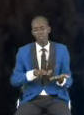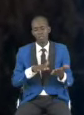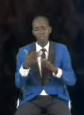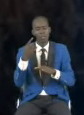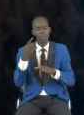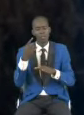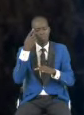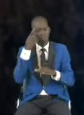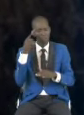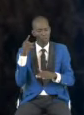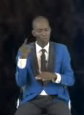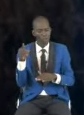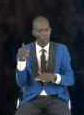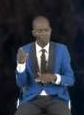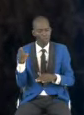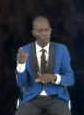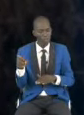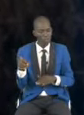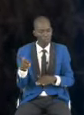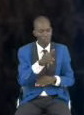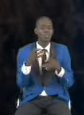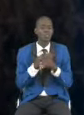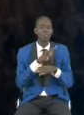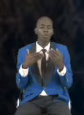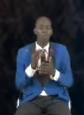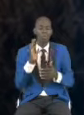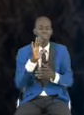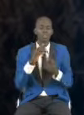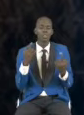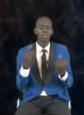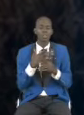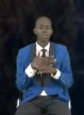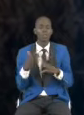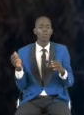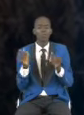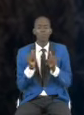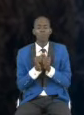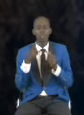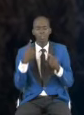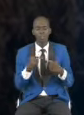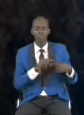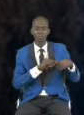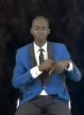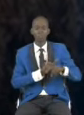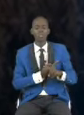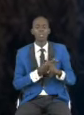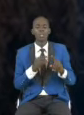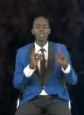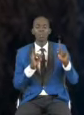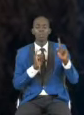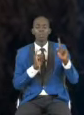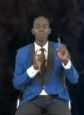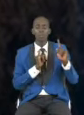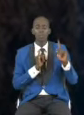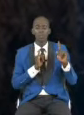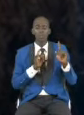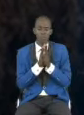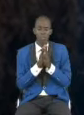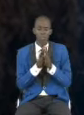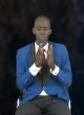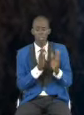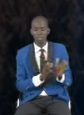to take all their sins away, with the condemnation and the guilt. I pray, according to your